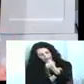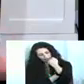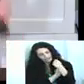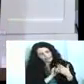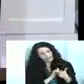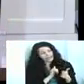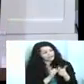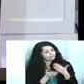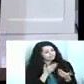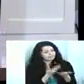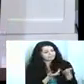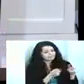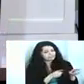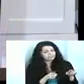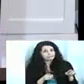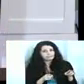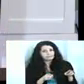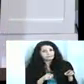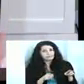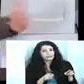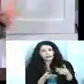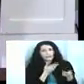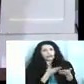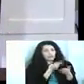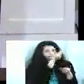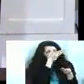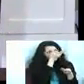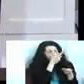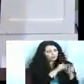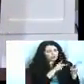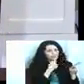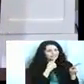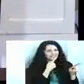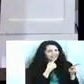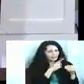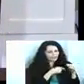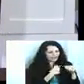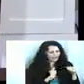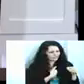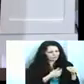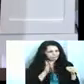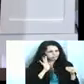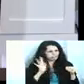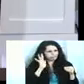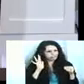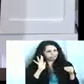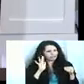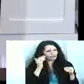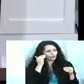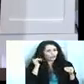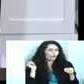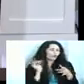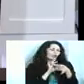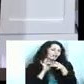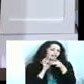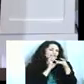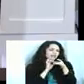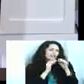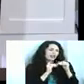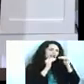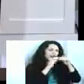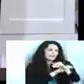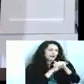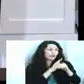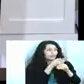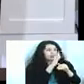matter what mothers may have told us, no matter what people may say about us, we are connected to a higher power, a God